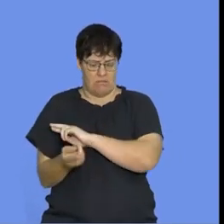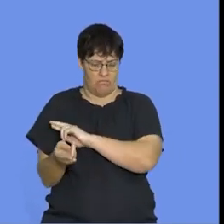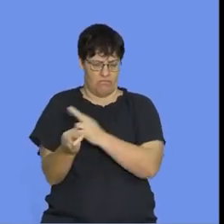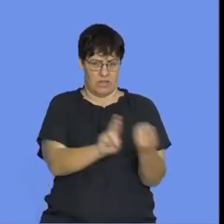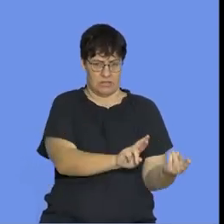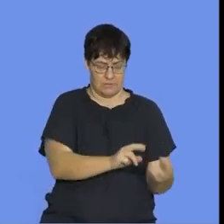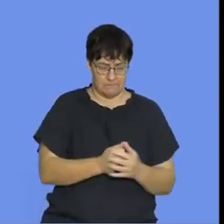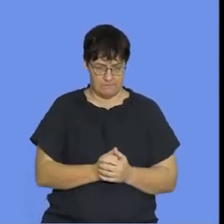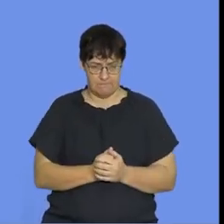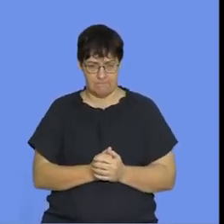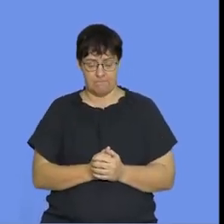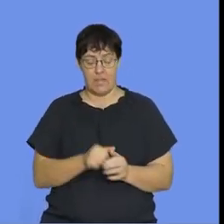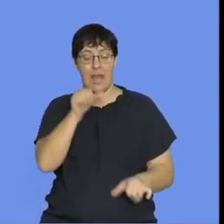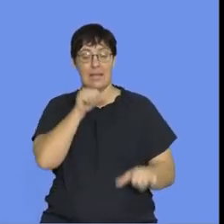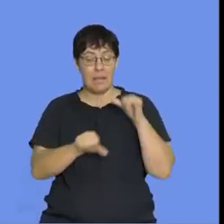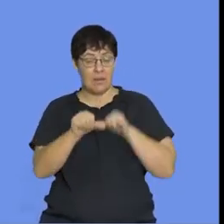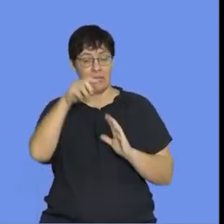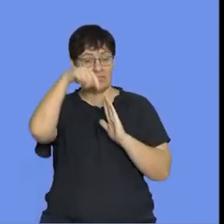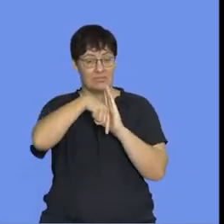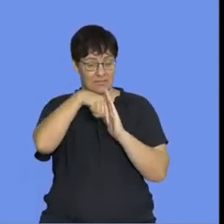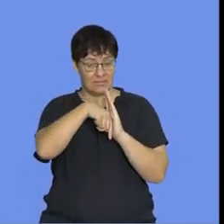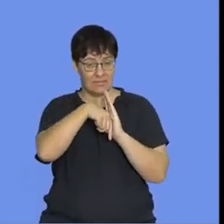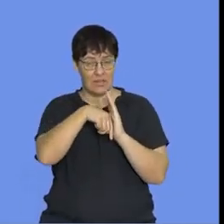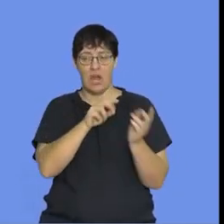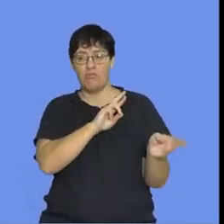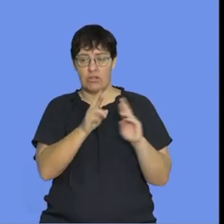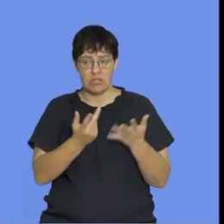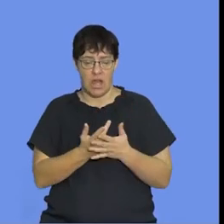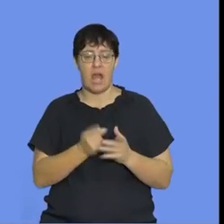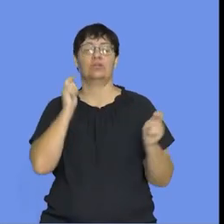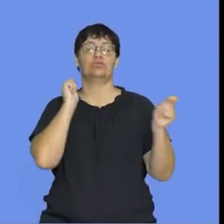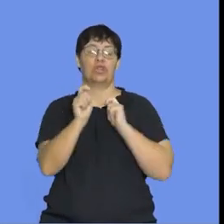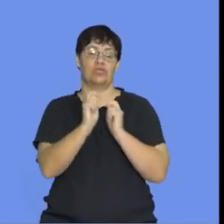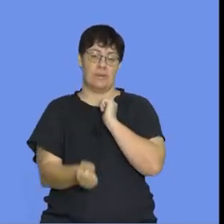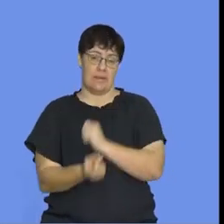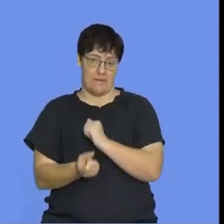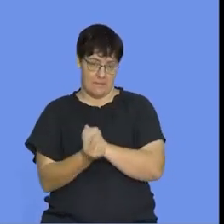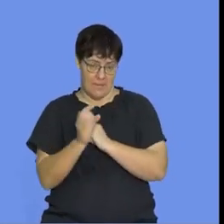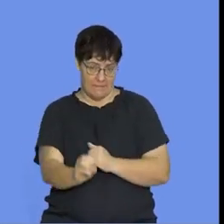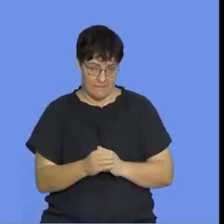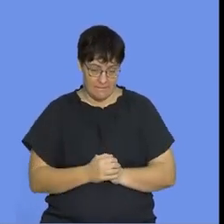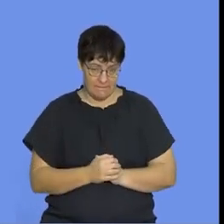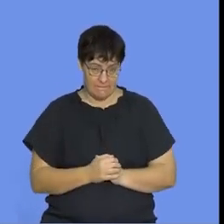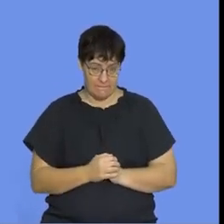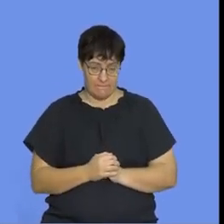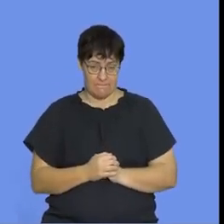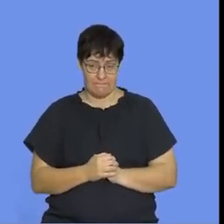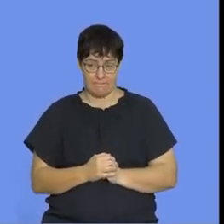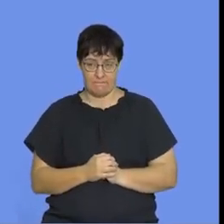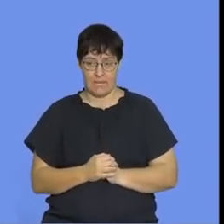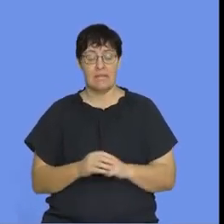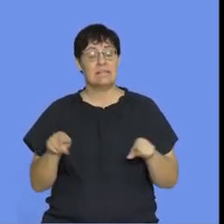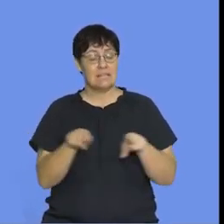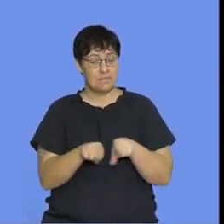Okay, the chemical composition of reaction, there are changes in the chemical composition of the reactants, all right? And